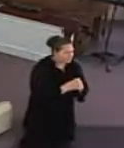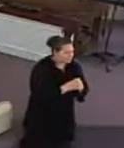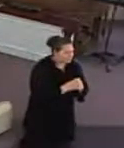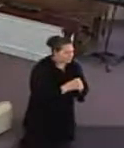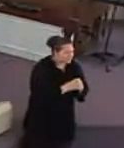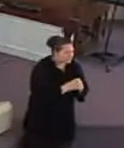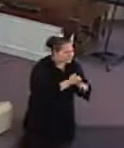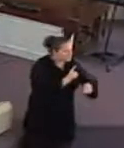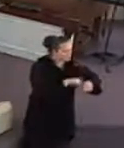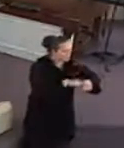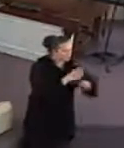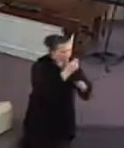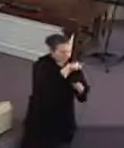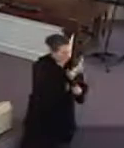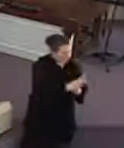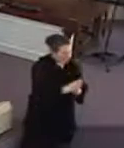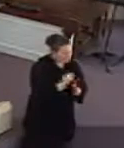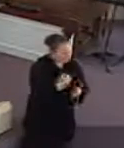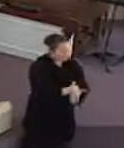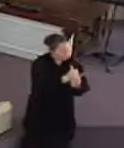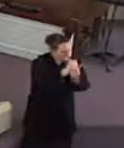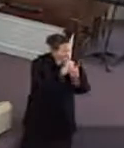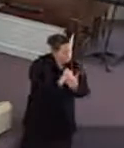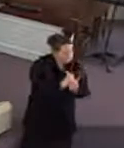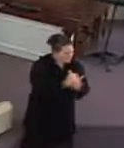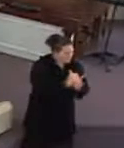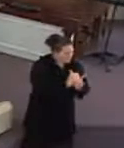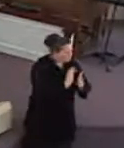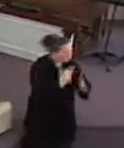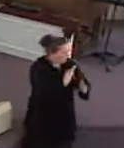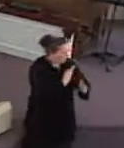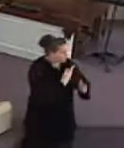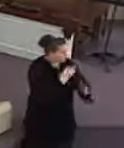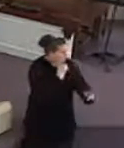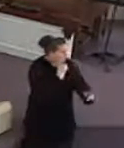merciful to us that we can right the wrongs.